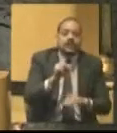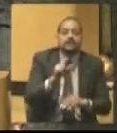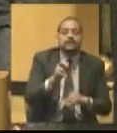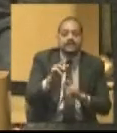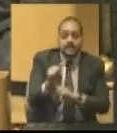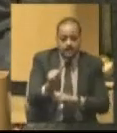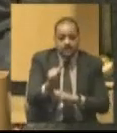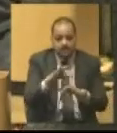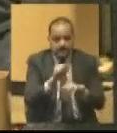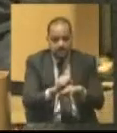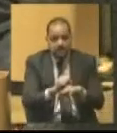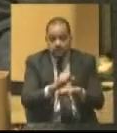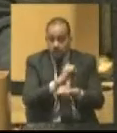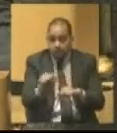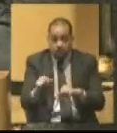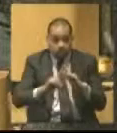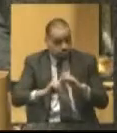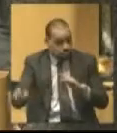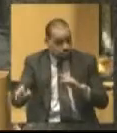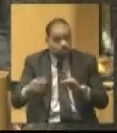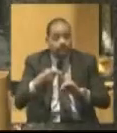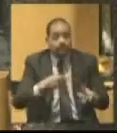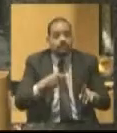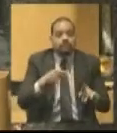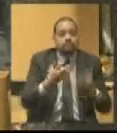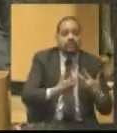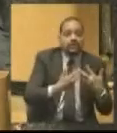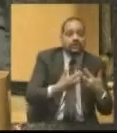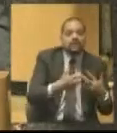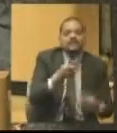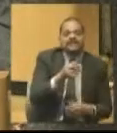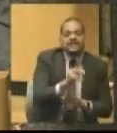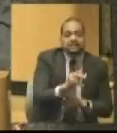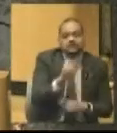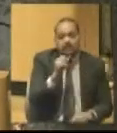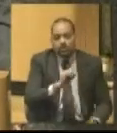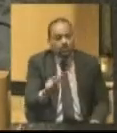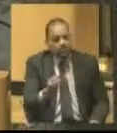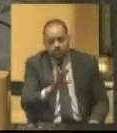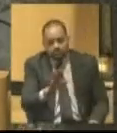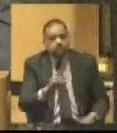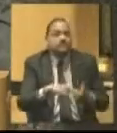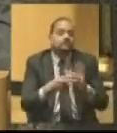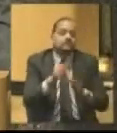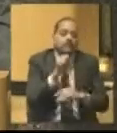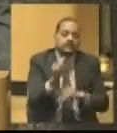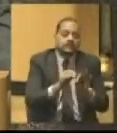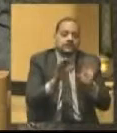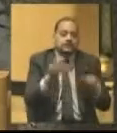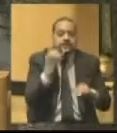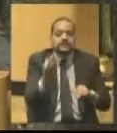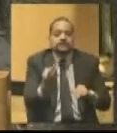from their plantations, and it was unclear whether the slaves on those plantations actually came within